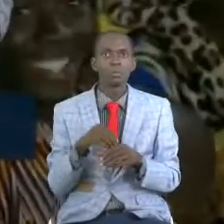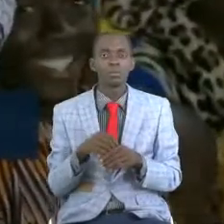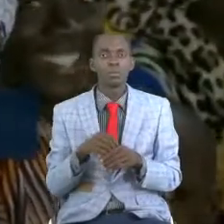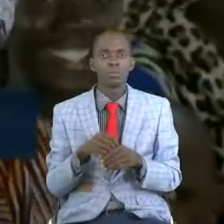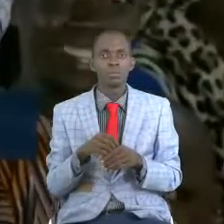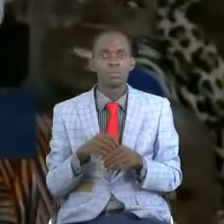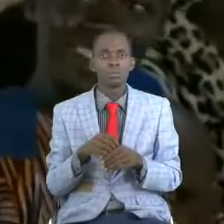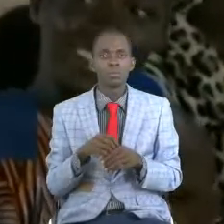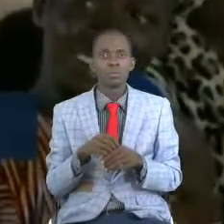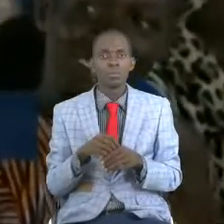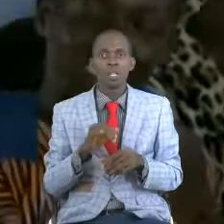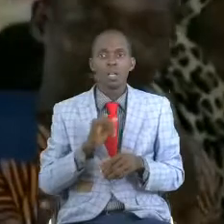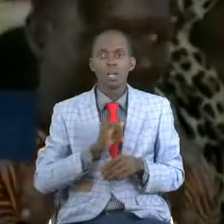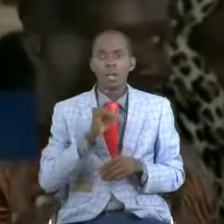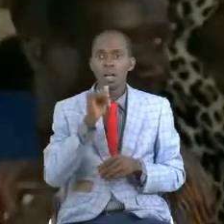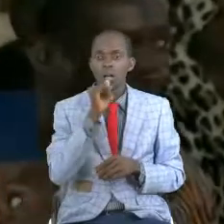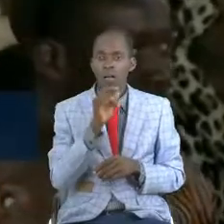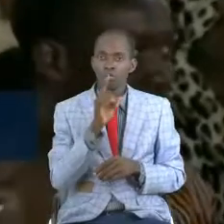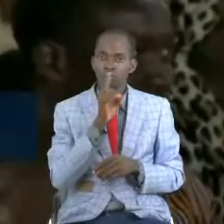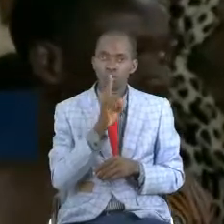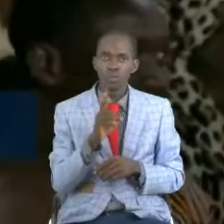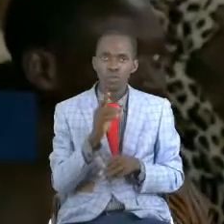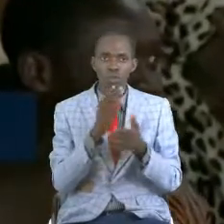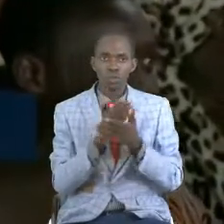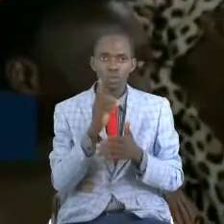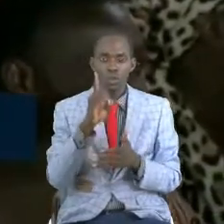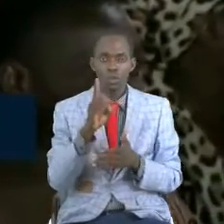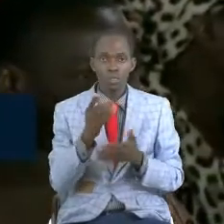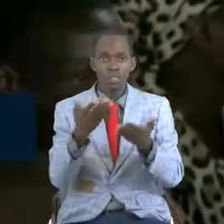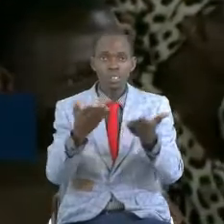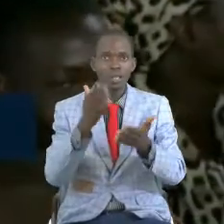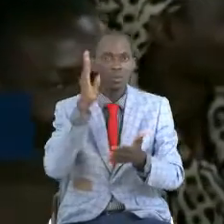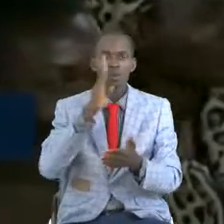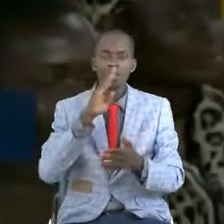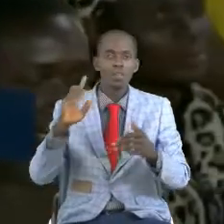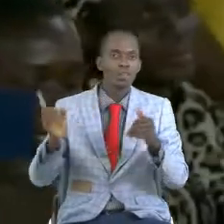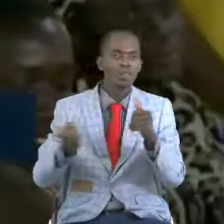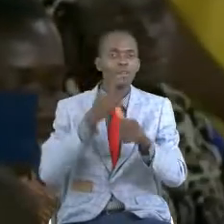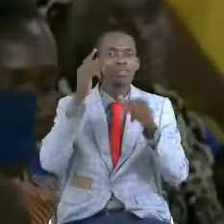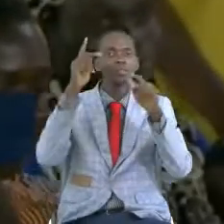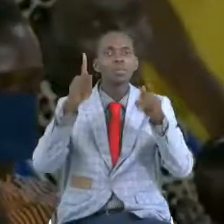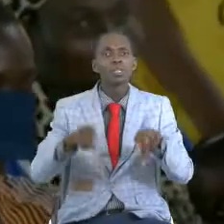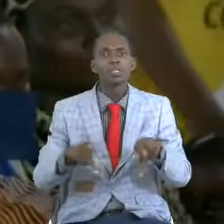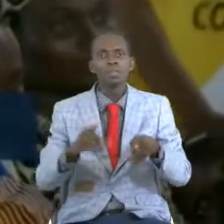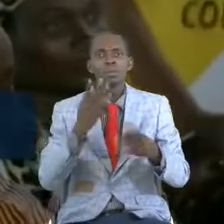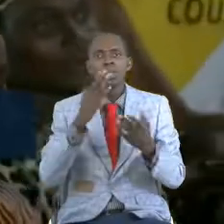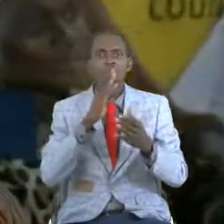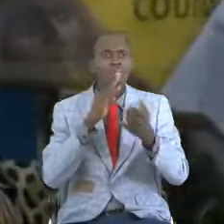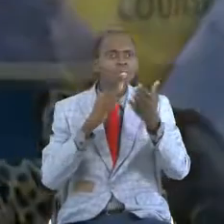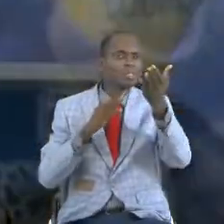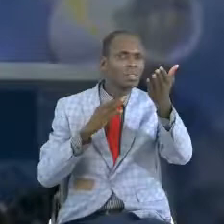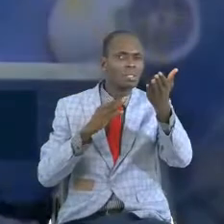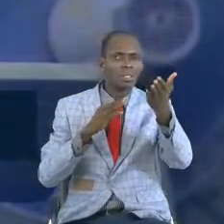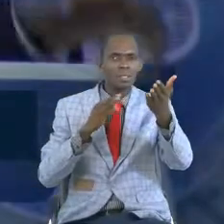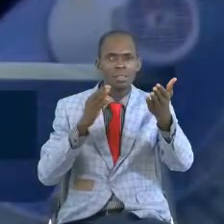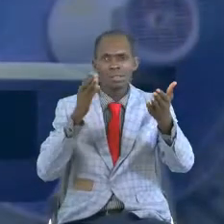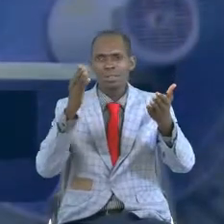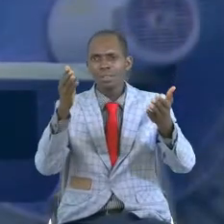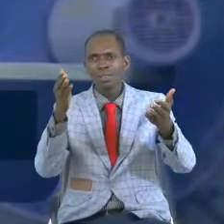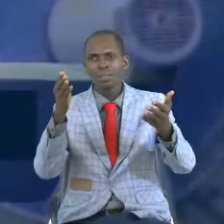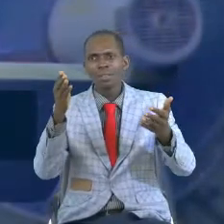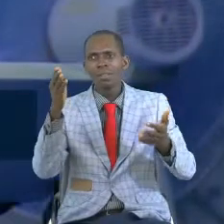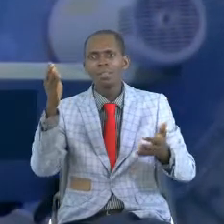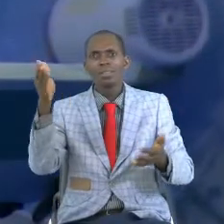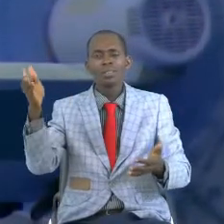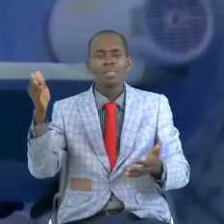I'm sure somebody there will be the first person to testify. Maybe around there, maybe here. As you hear the